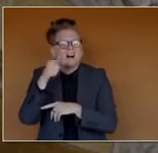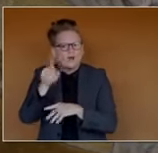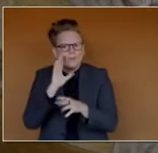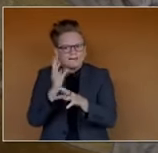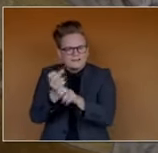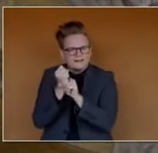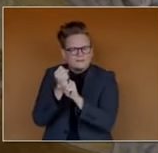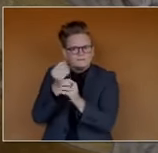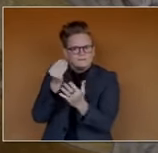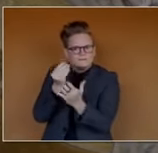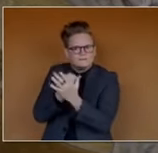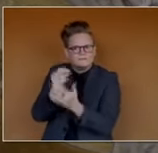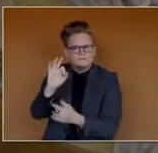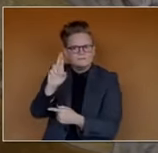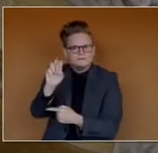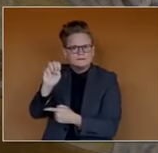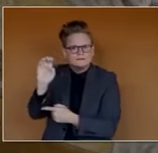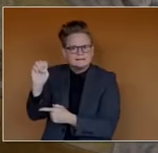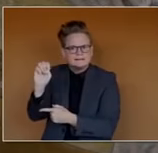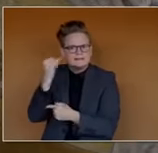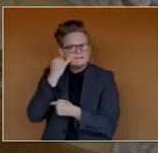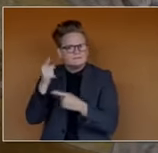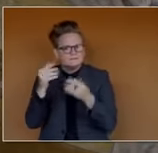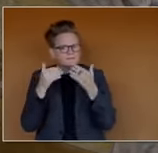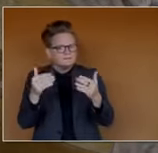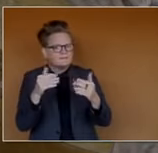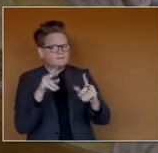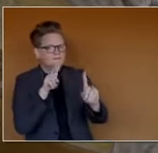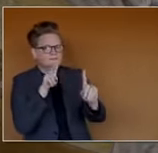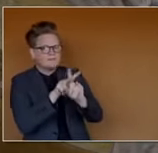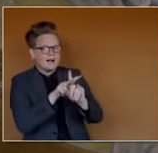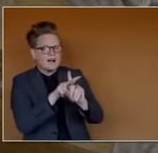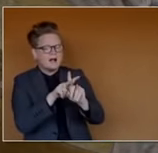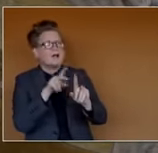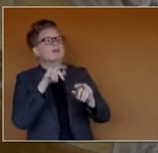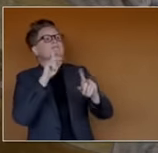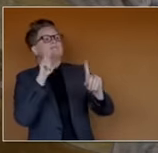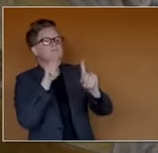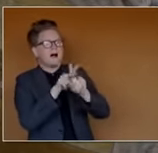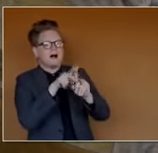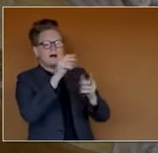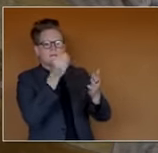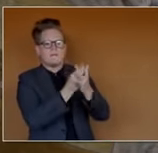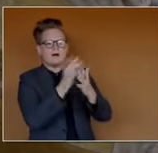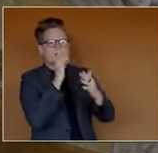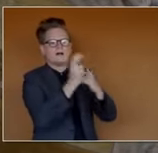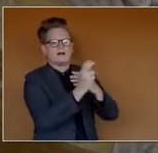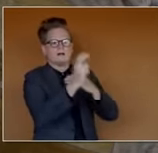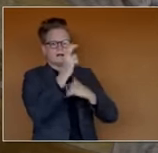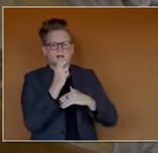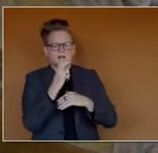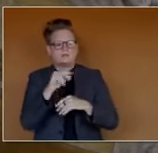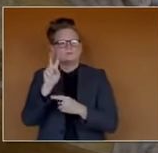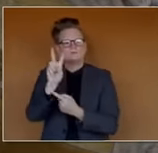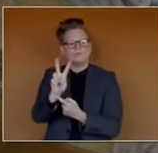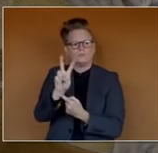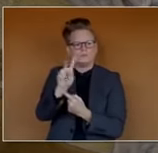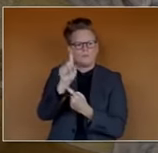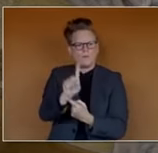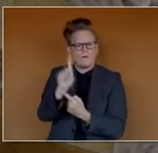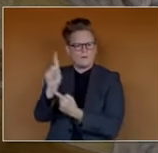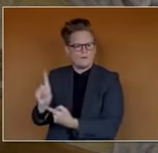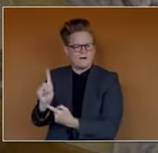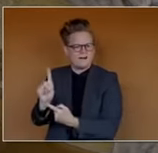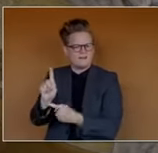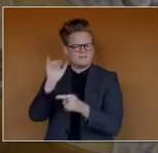State stimulus, please call 211. Por favor, llame 211 para ayudar a